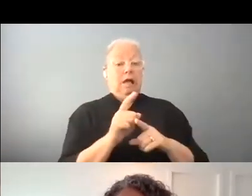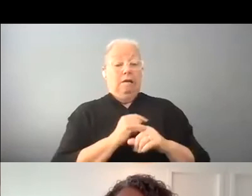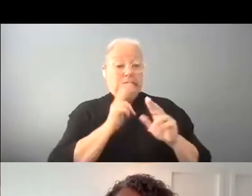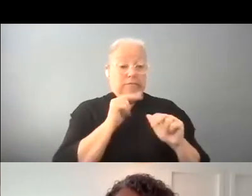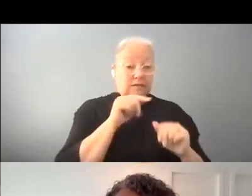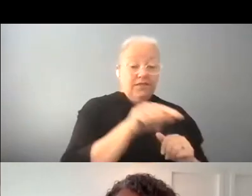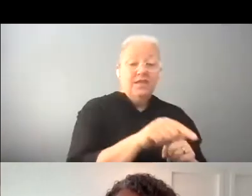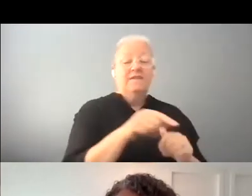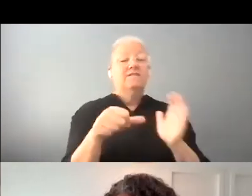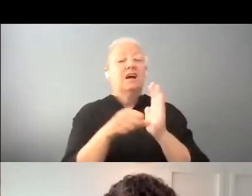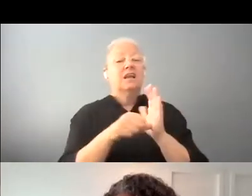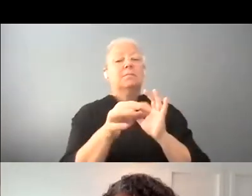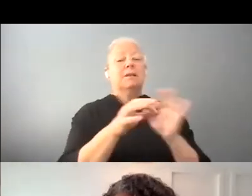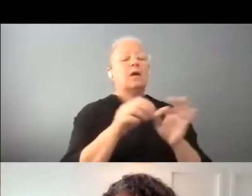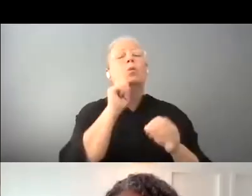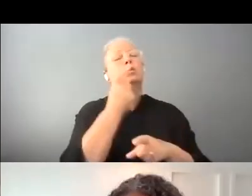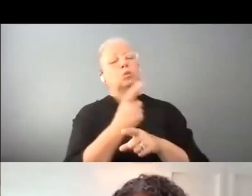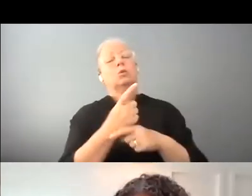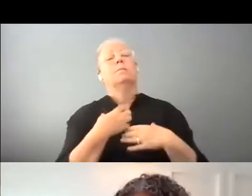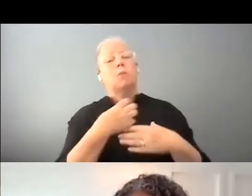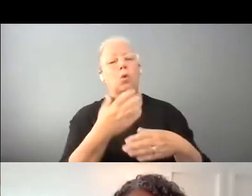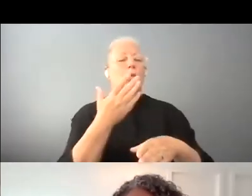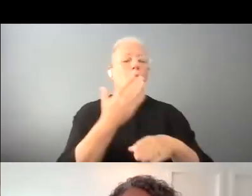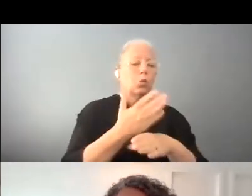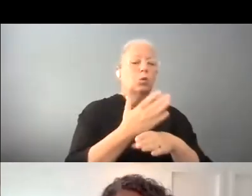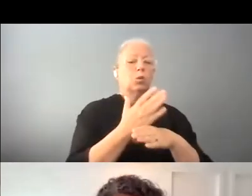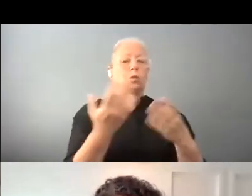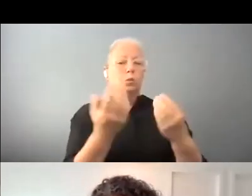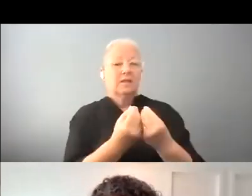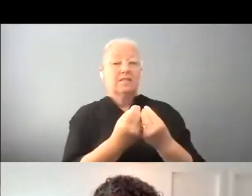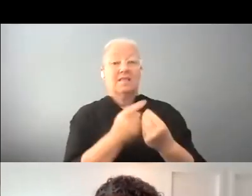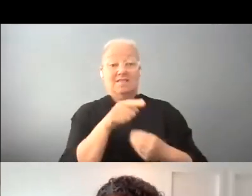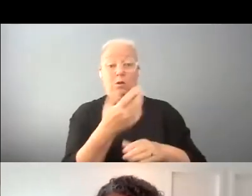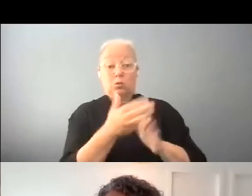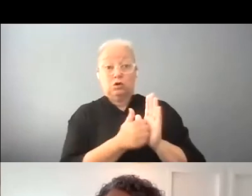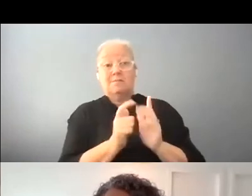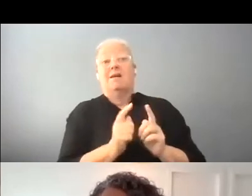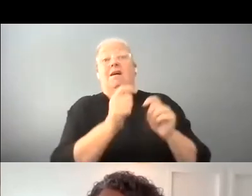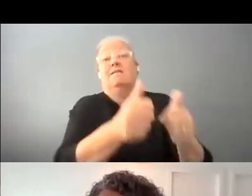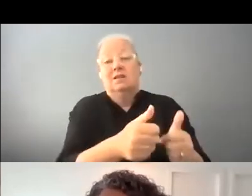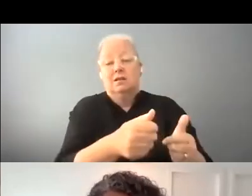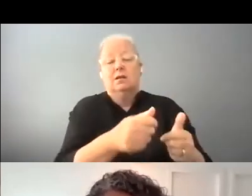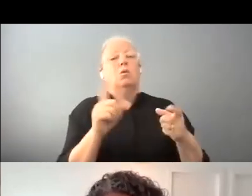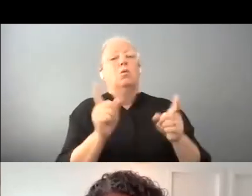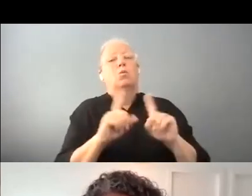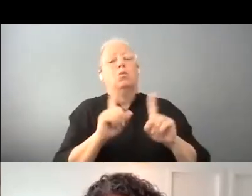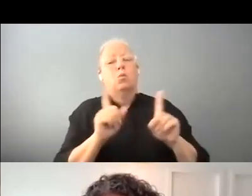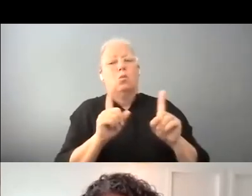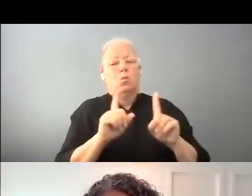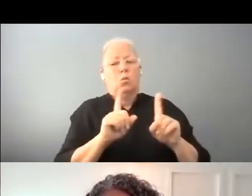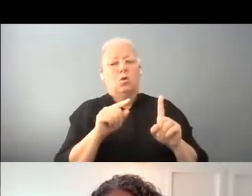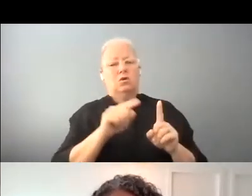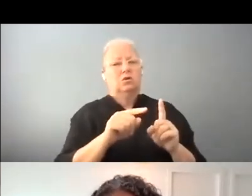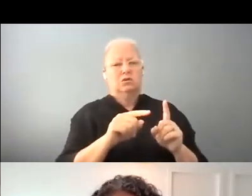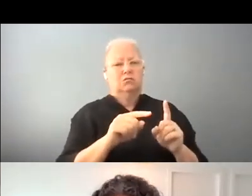be further discussed and worked following on from the workshop, and then where the what the scripts themselves call